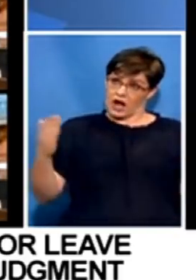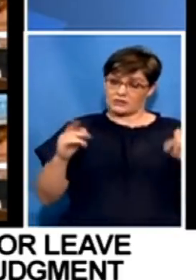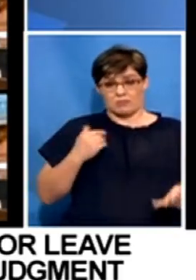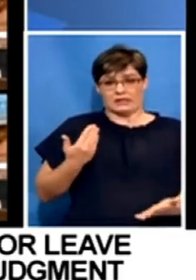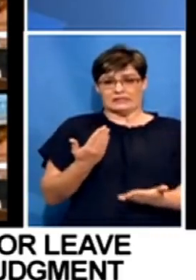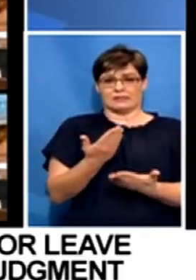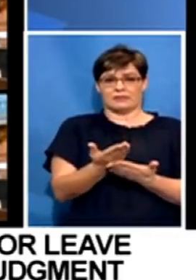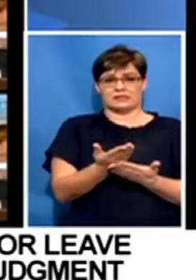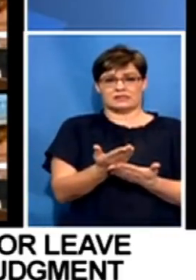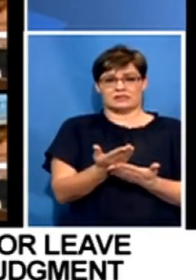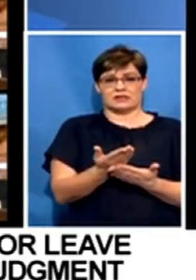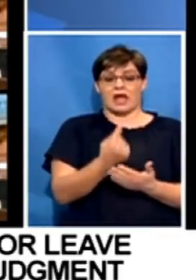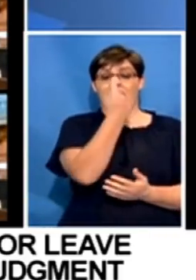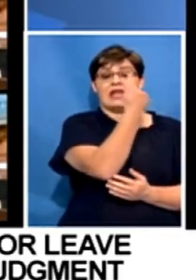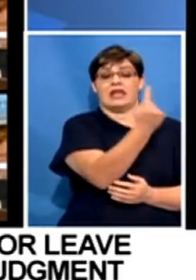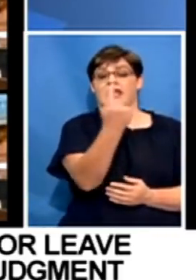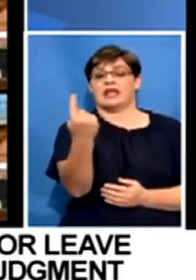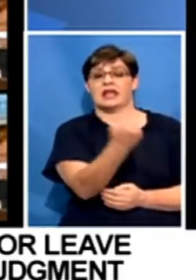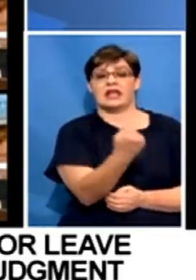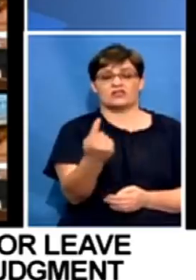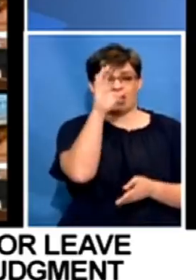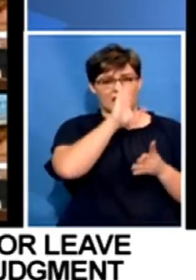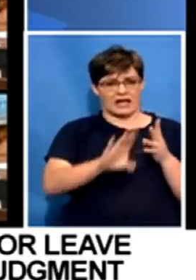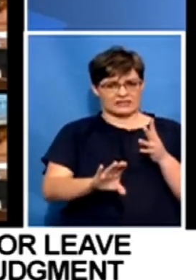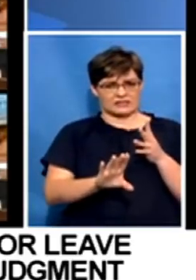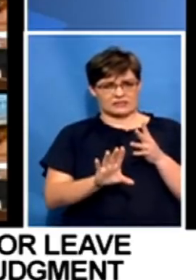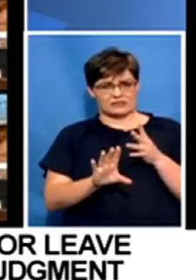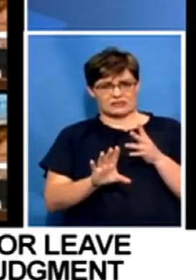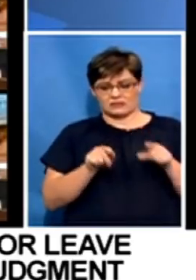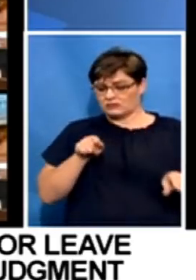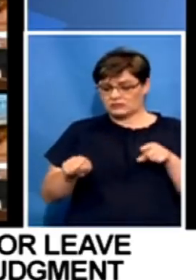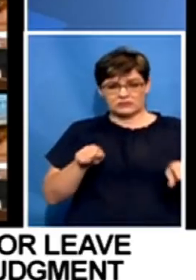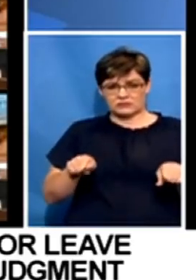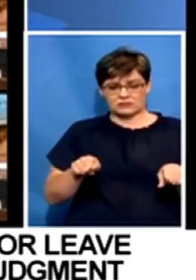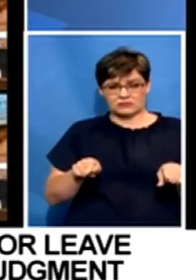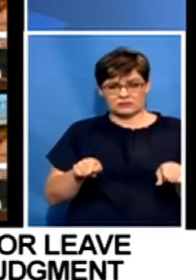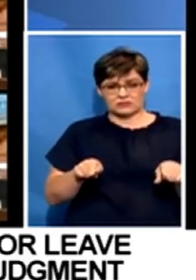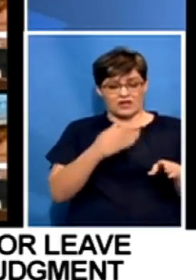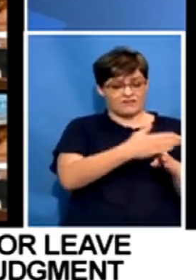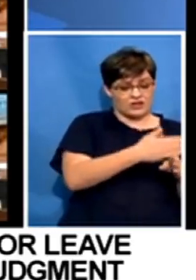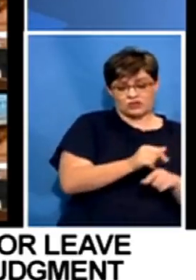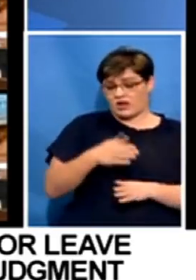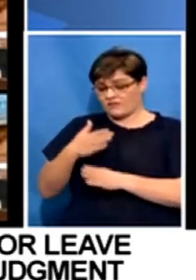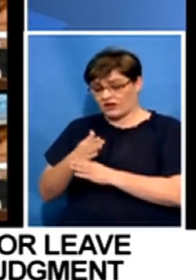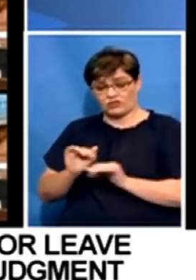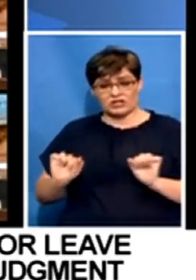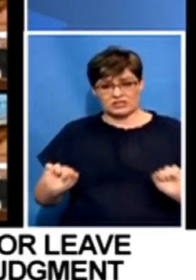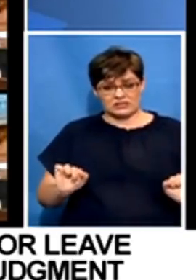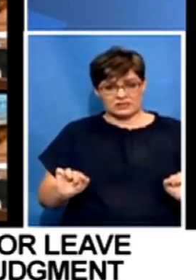that relates to the two functionaries, that on its own constitutes